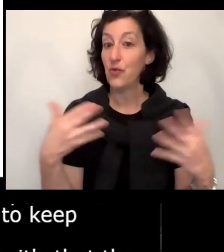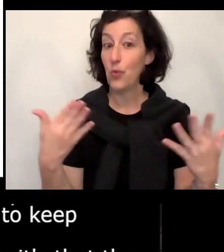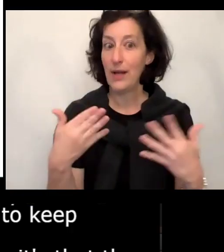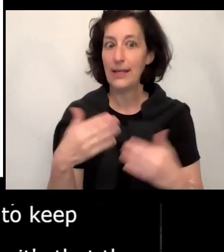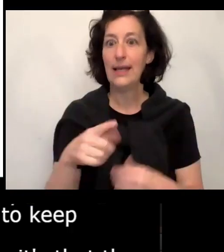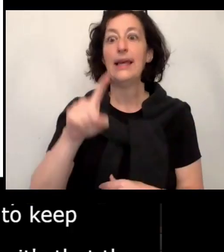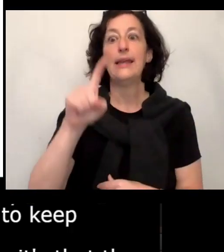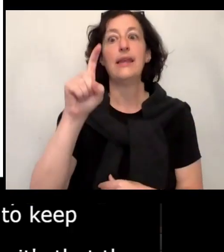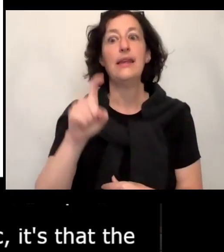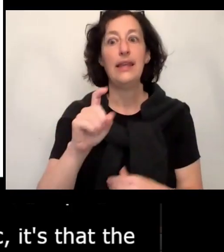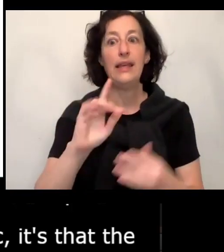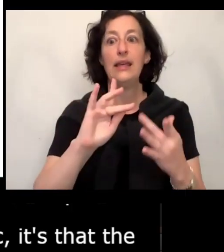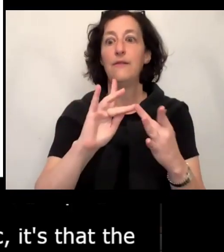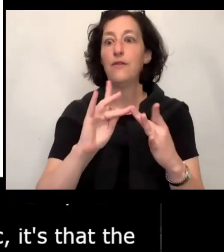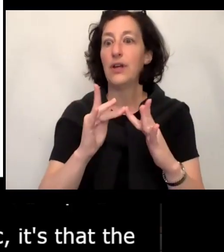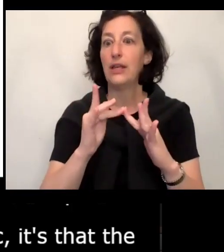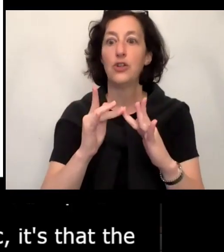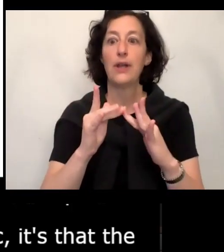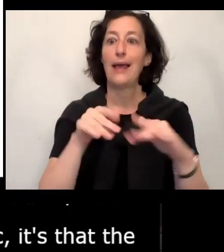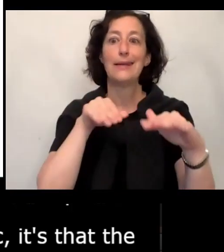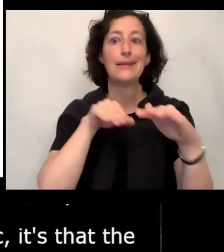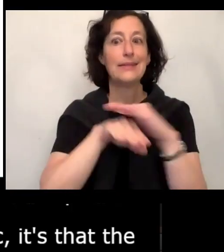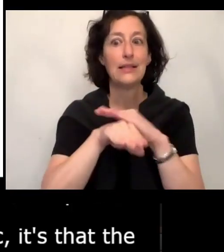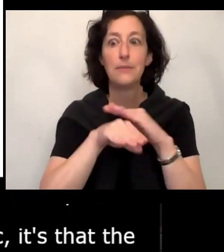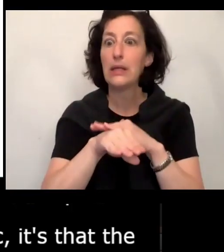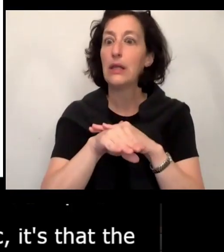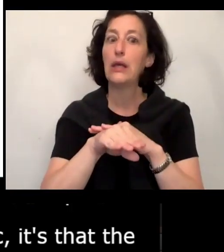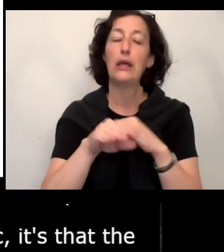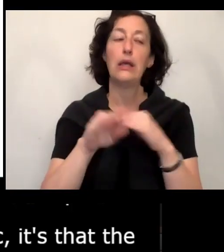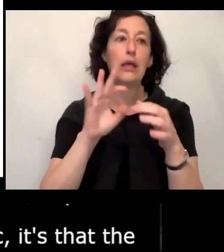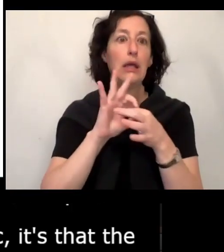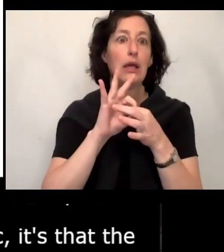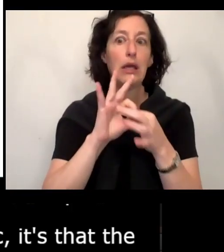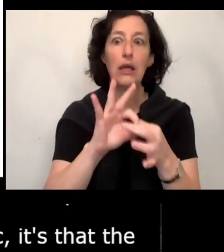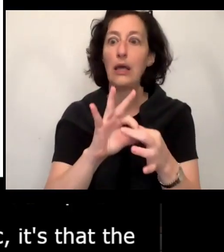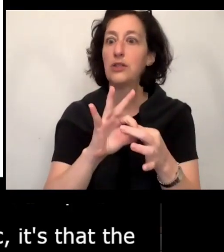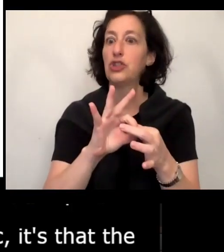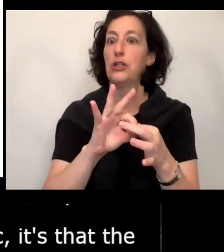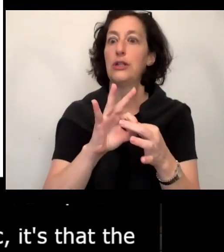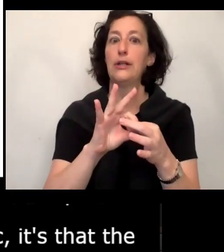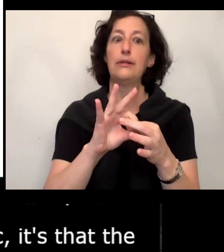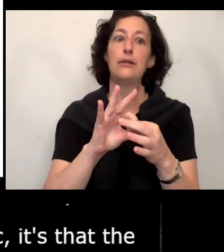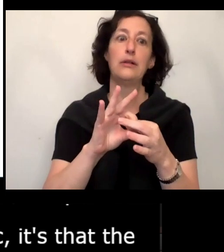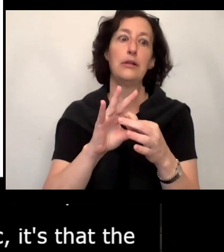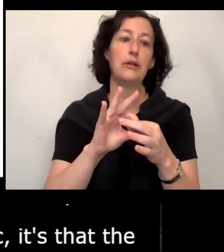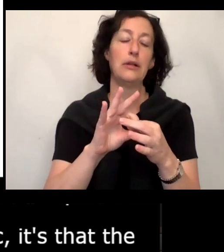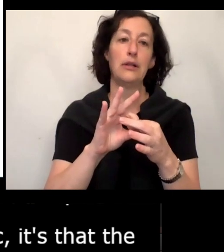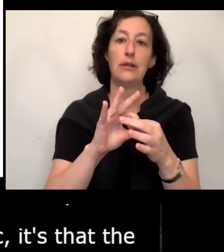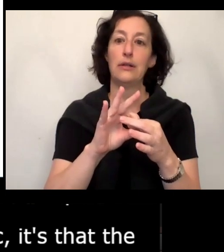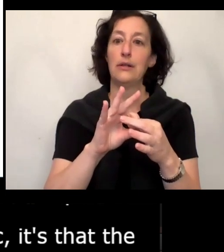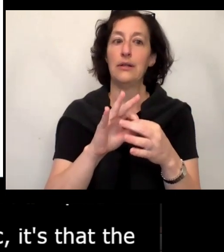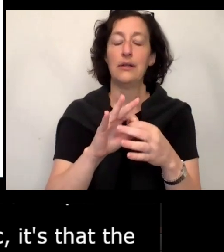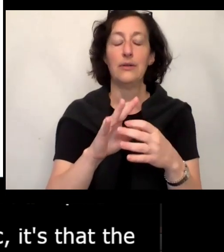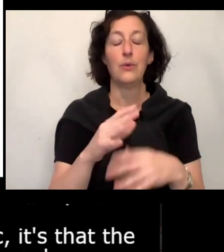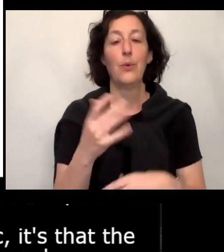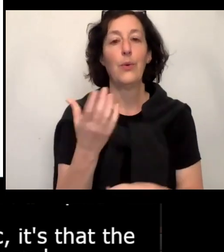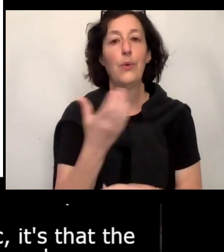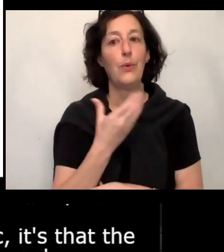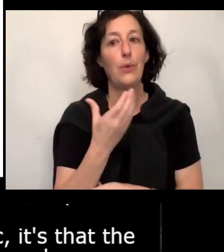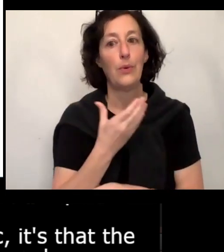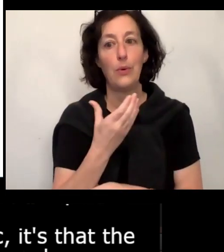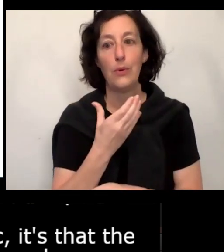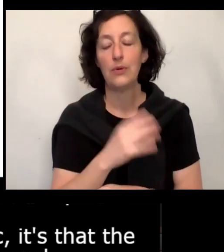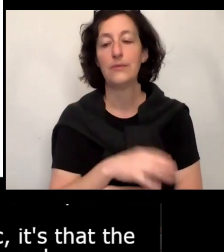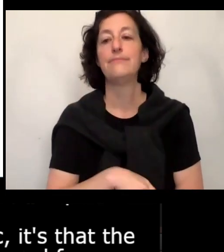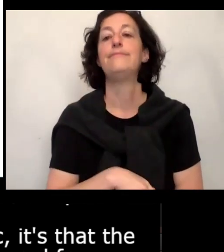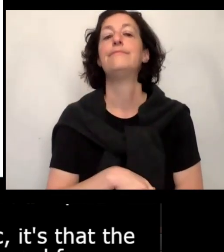internet connectivity, for internet usability, and for internet accessibility